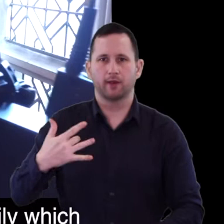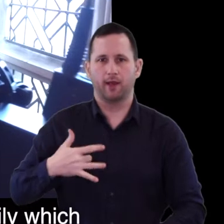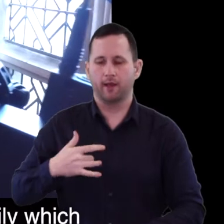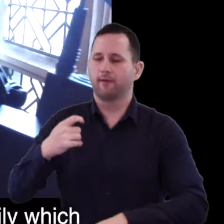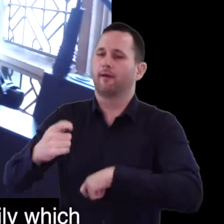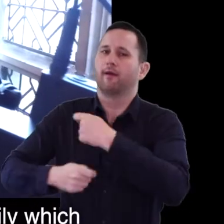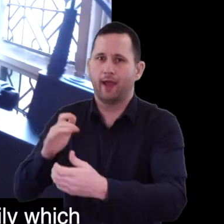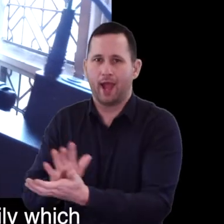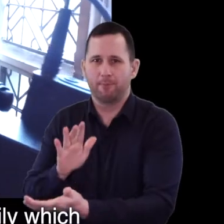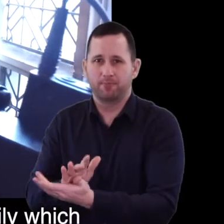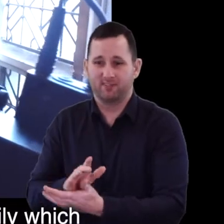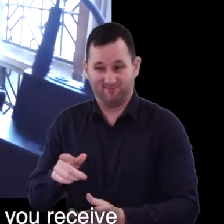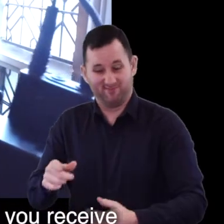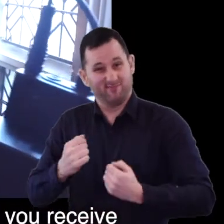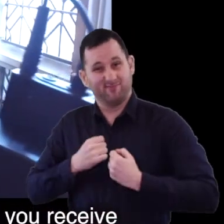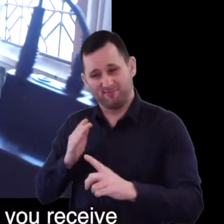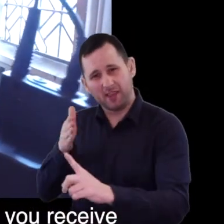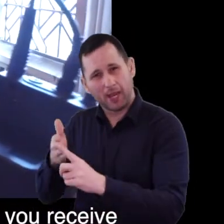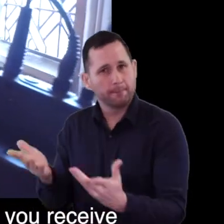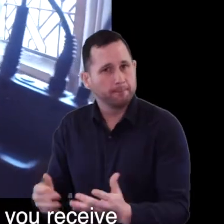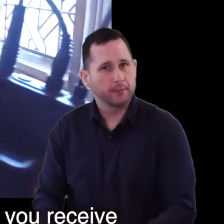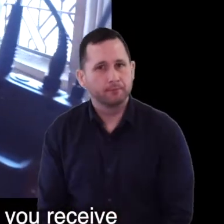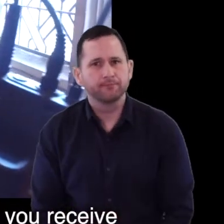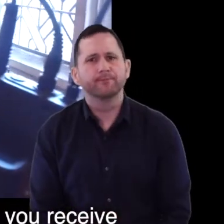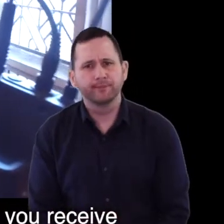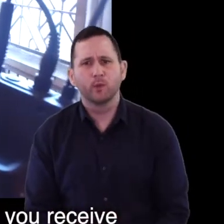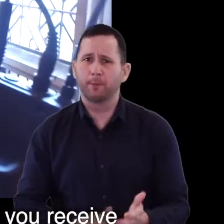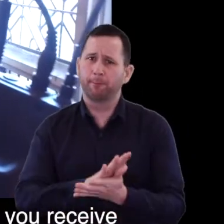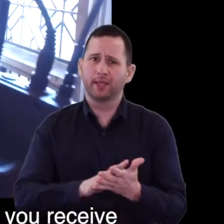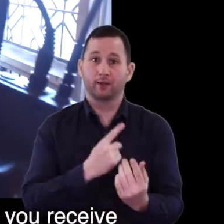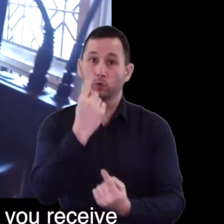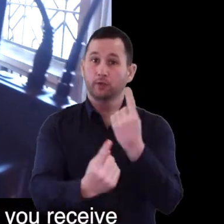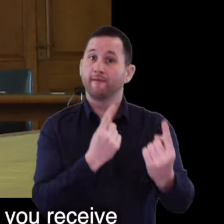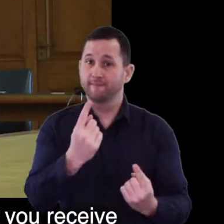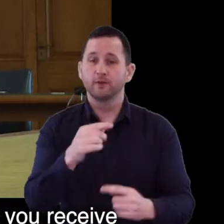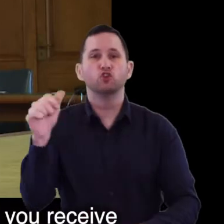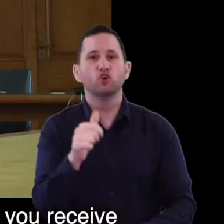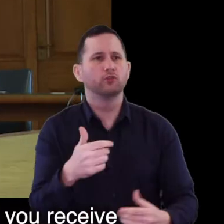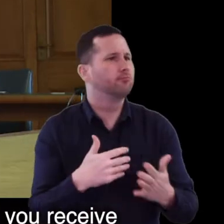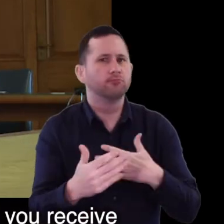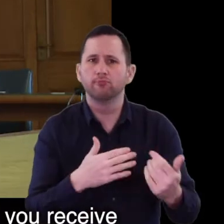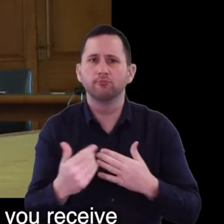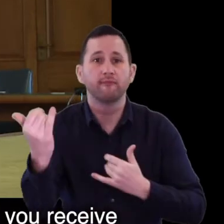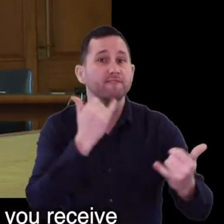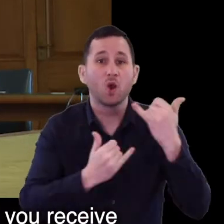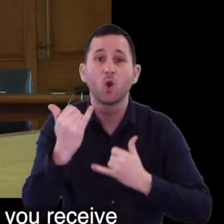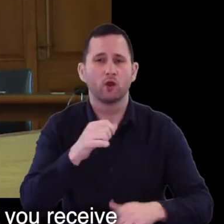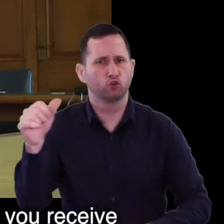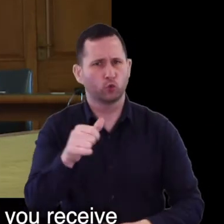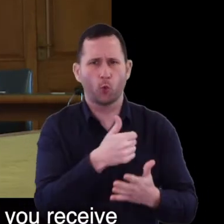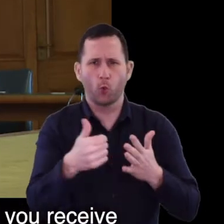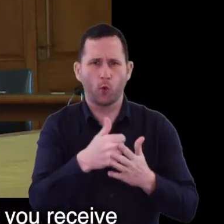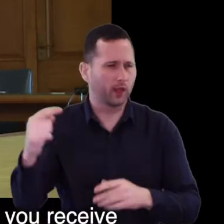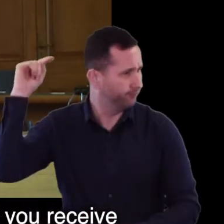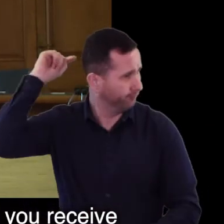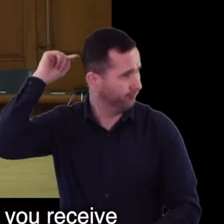live independently and happily, which is our goal. You should be very wary of any telephone calls that you receive that are marketing